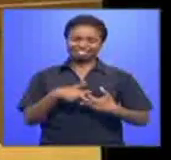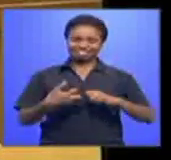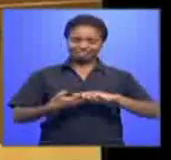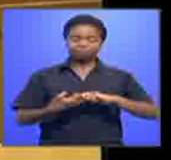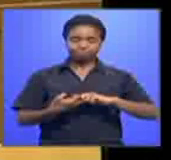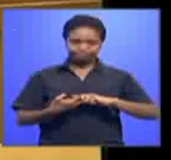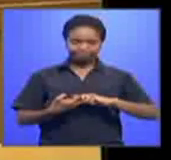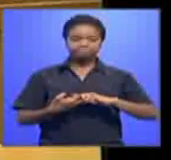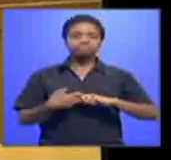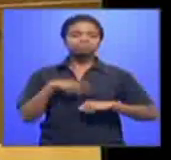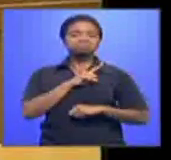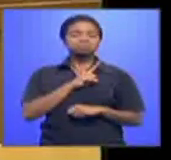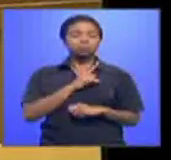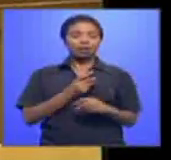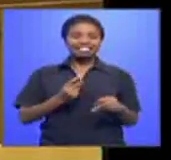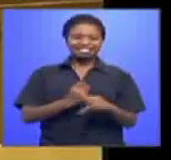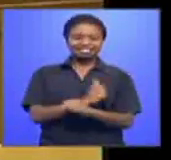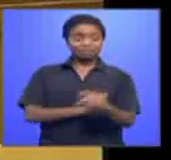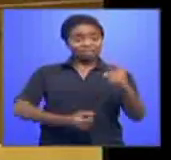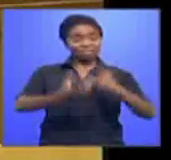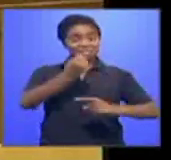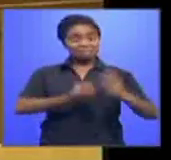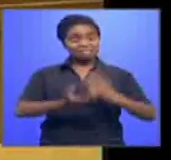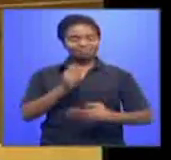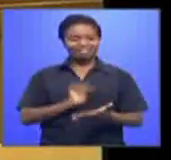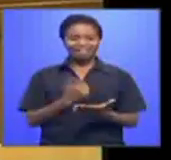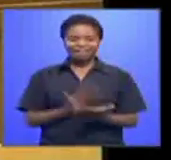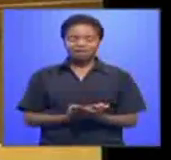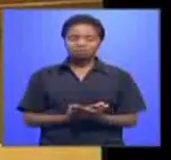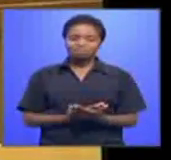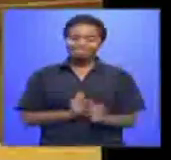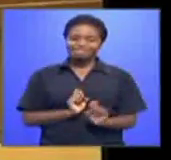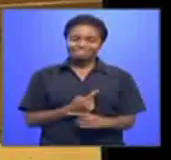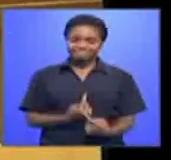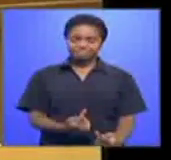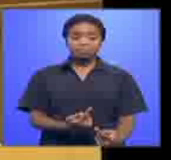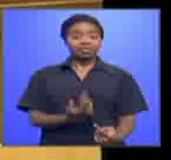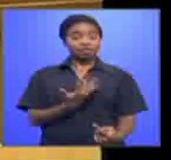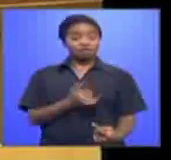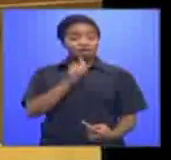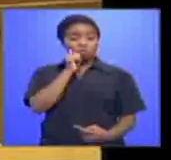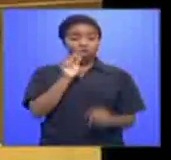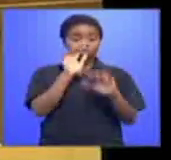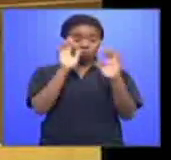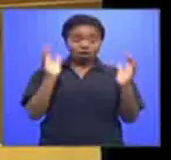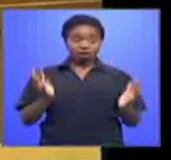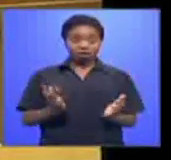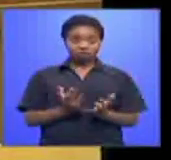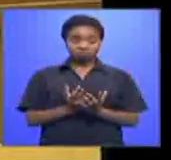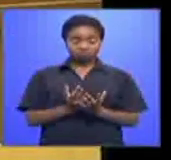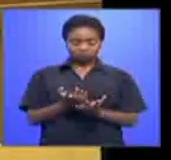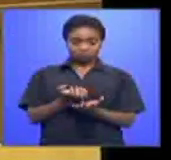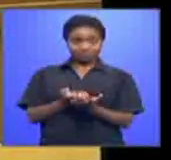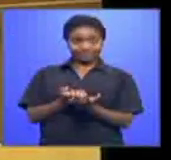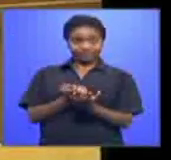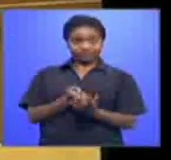The crisis in the Eurozone affects economy, as the